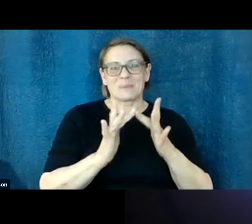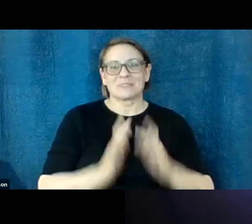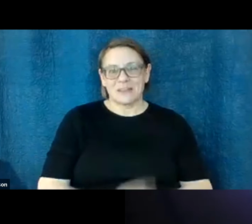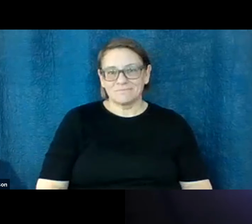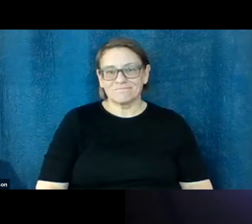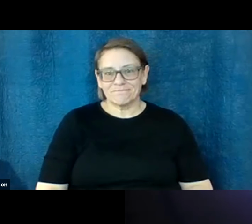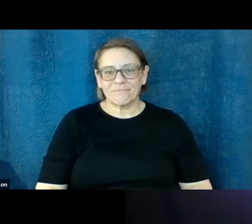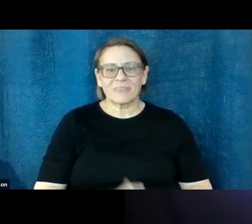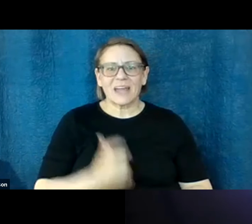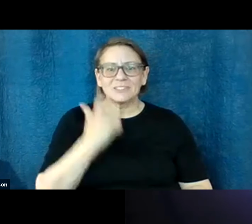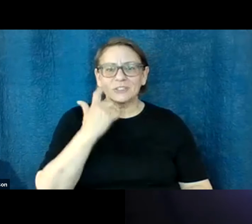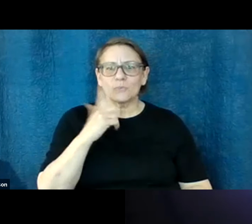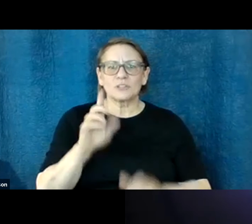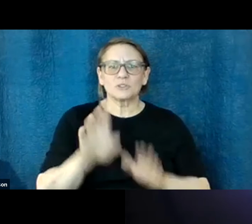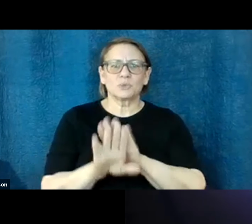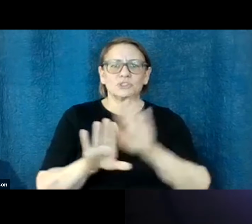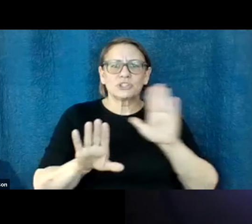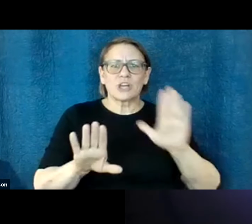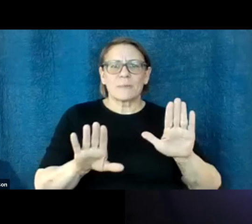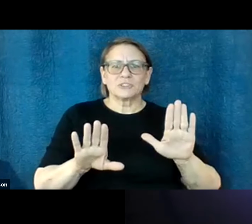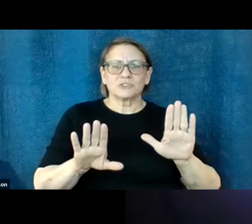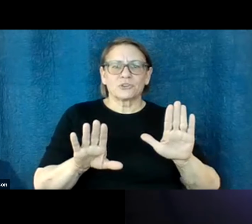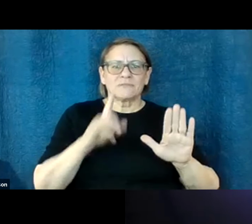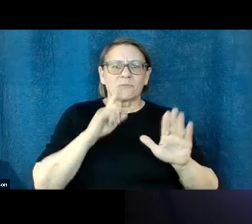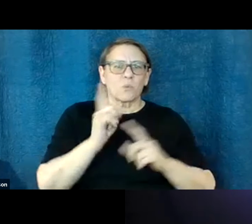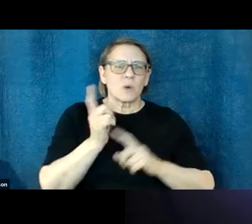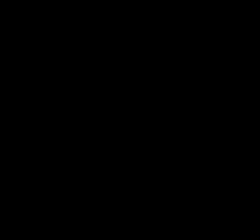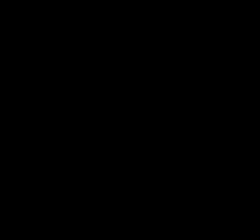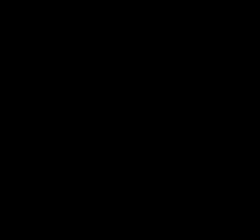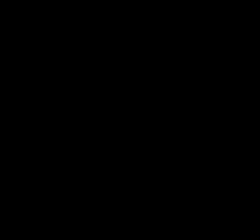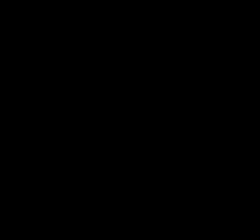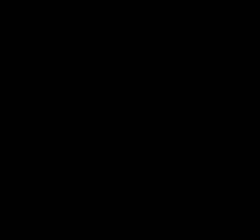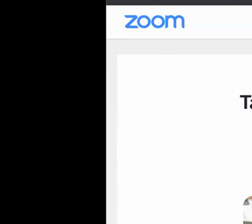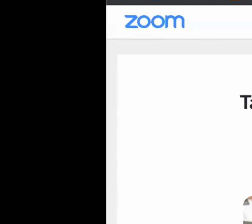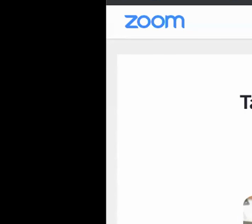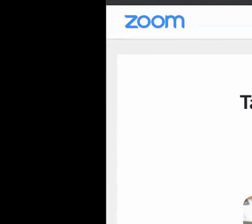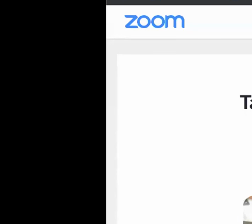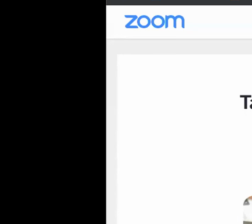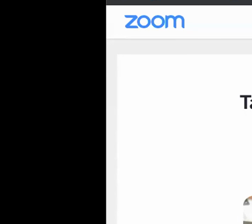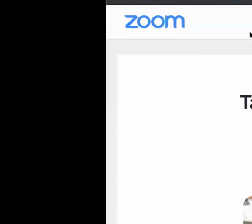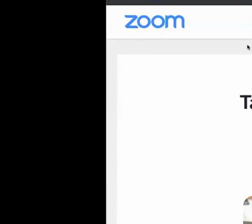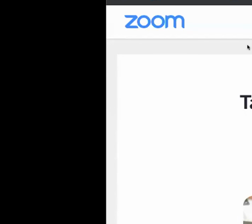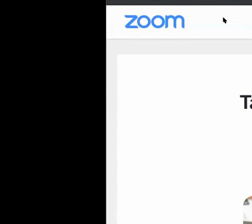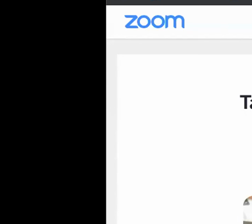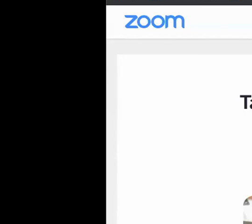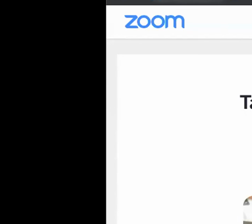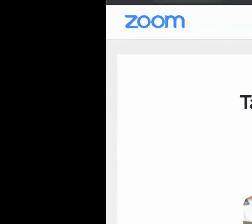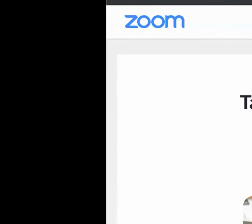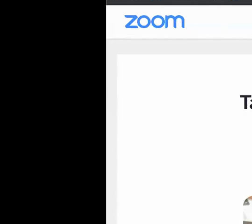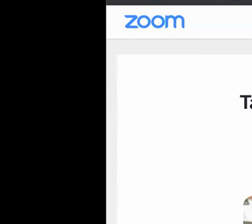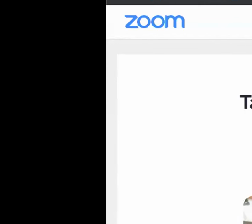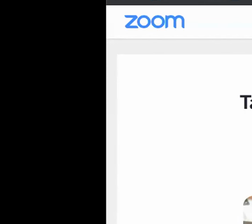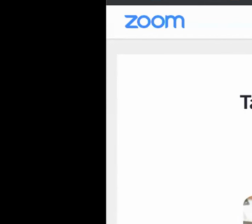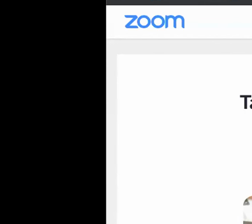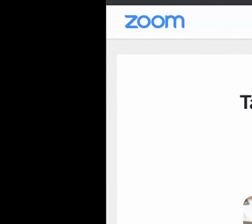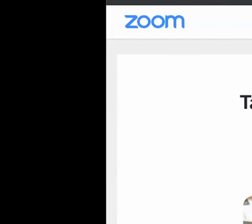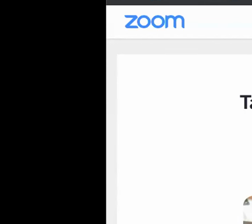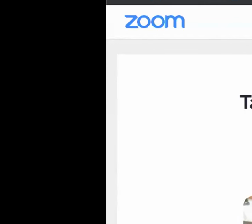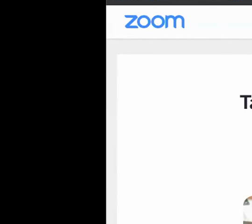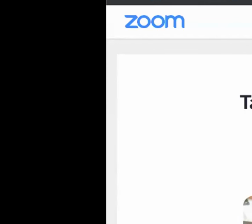So I just want to share my screen with you to show you what that looks like.